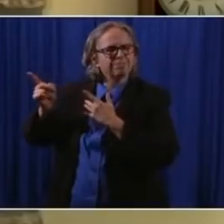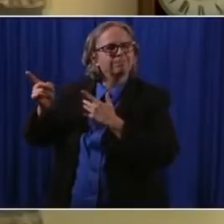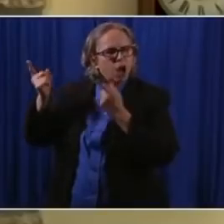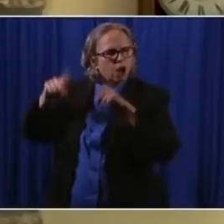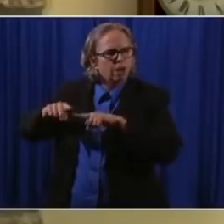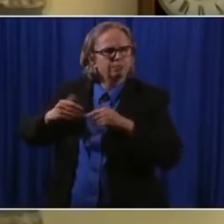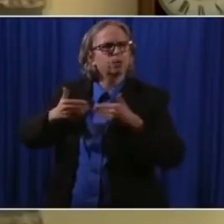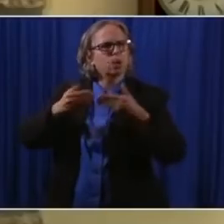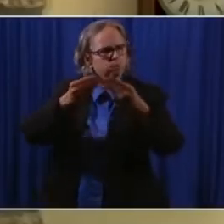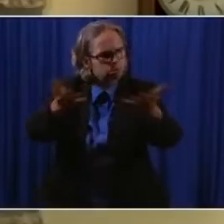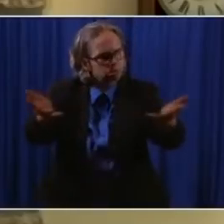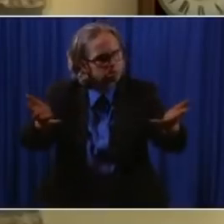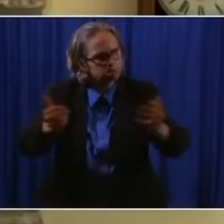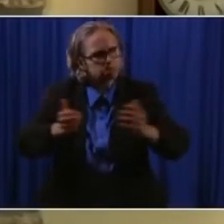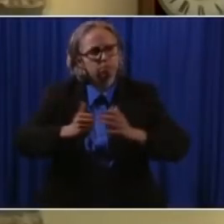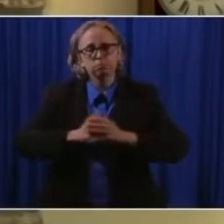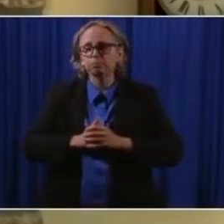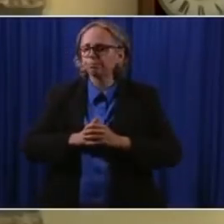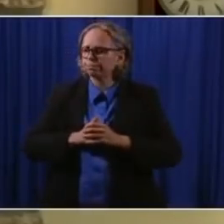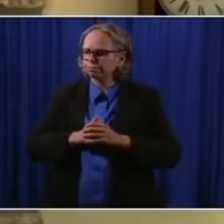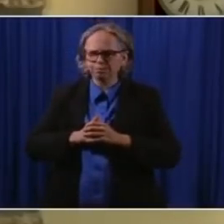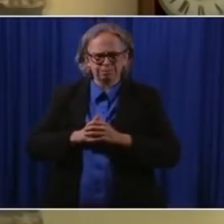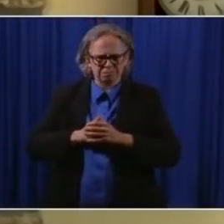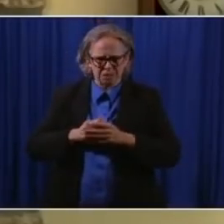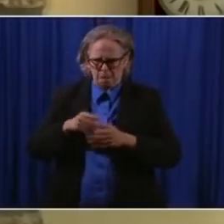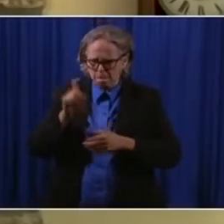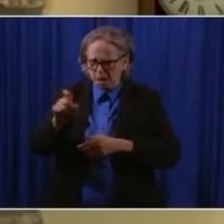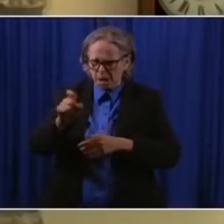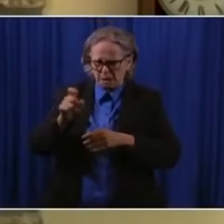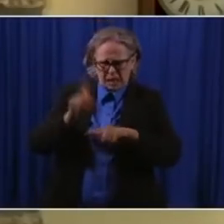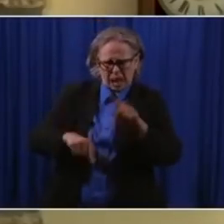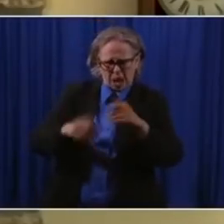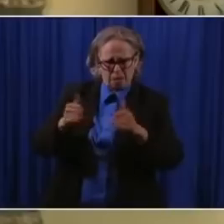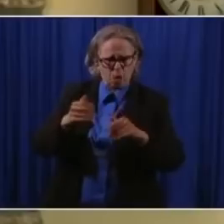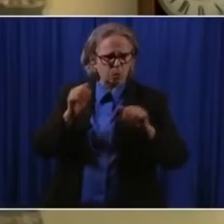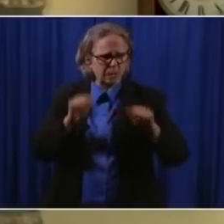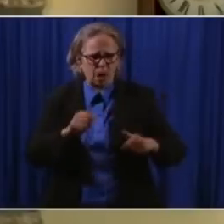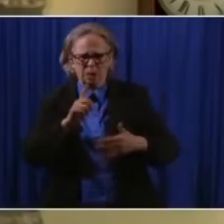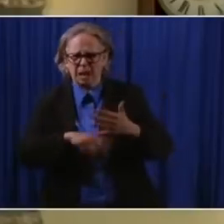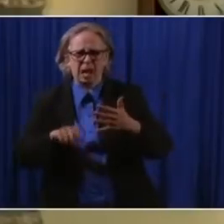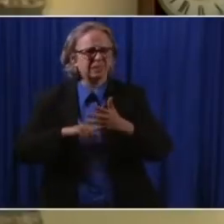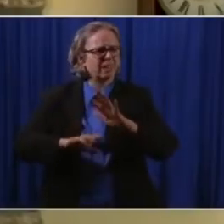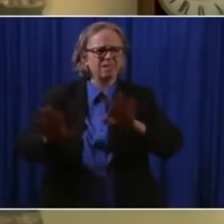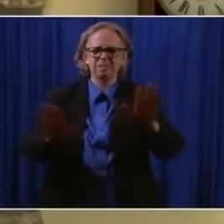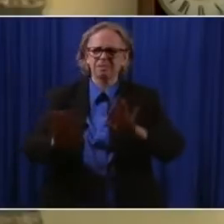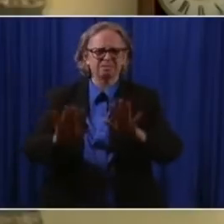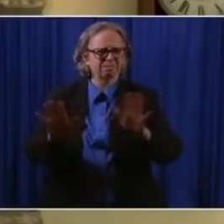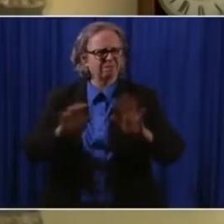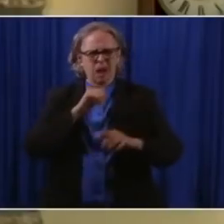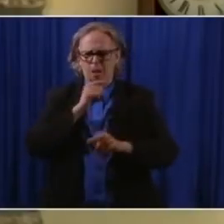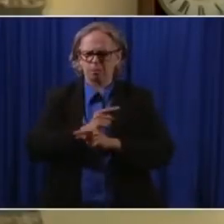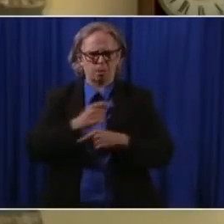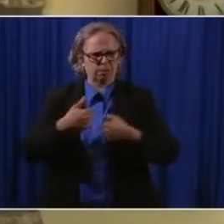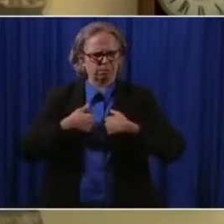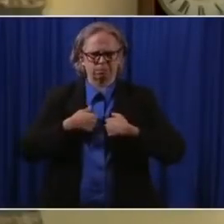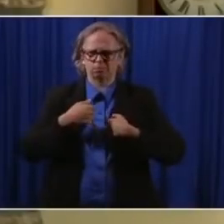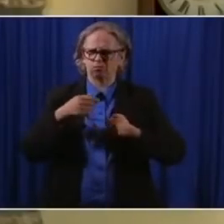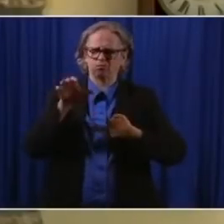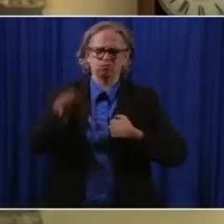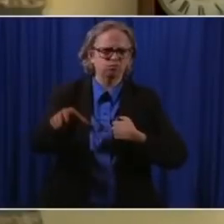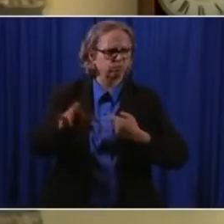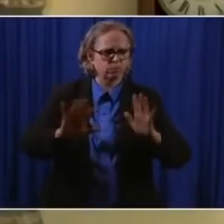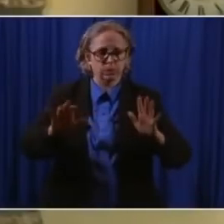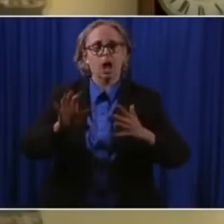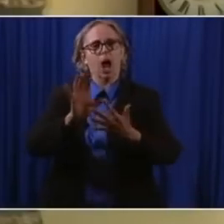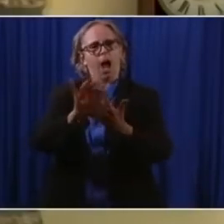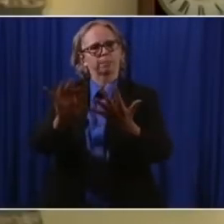play this fall or you don't play at all. We wanted to give them more options, and so that is the option that we gave them.